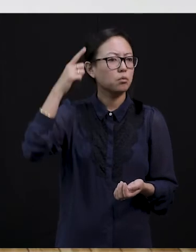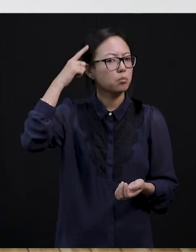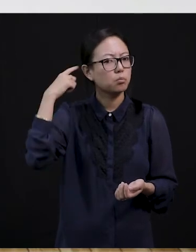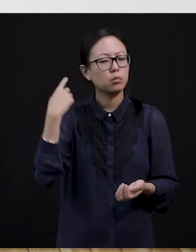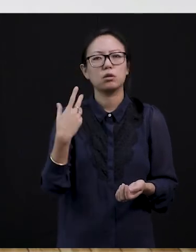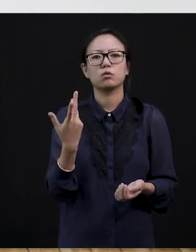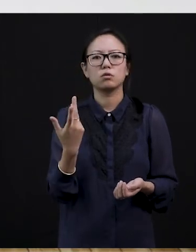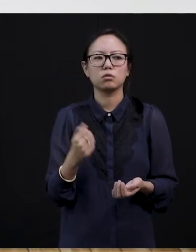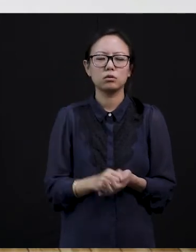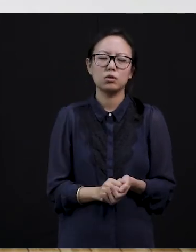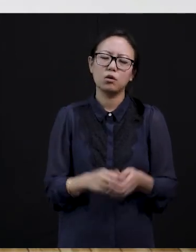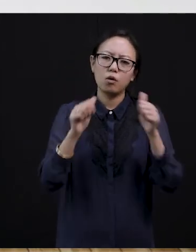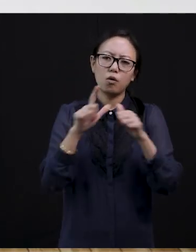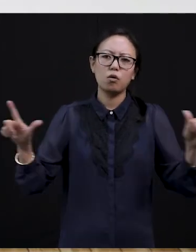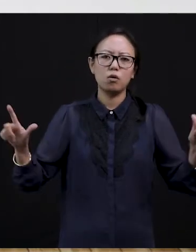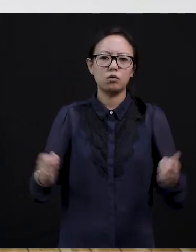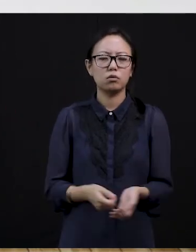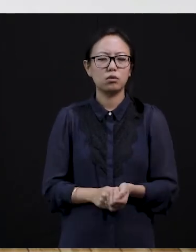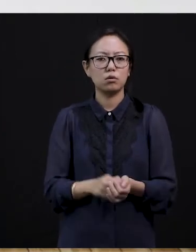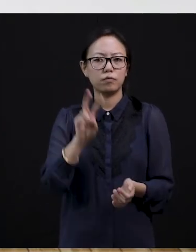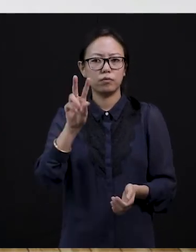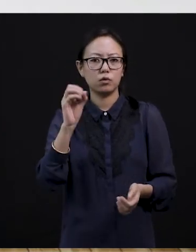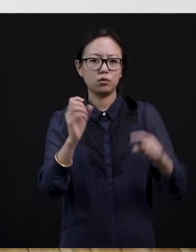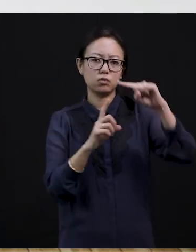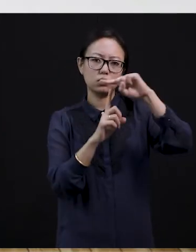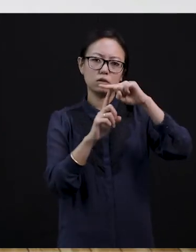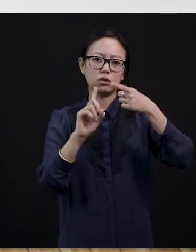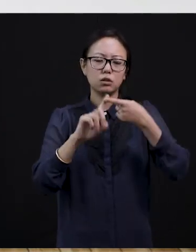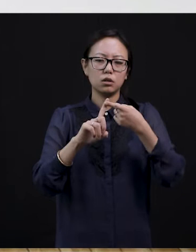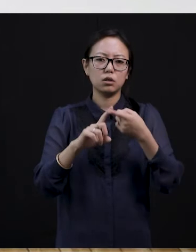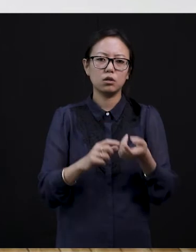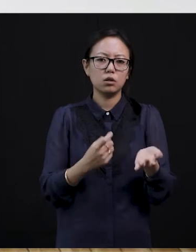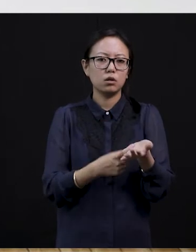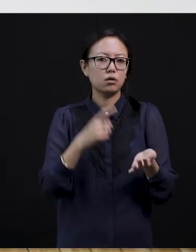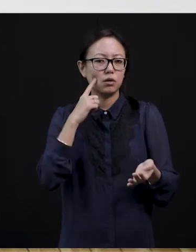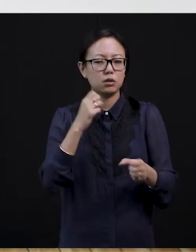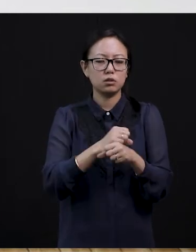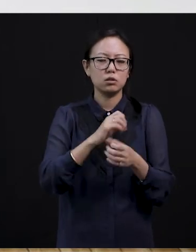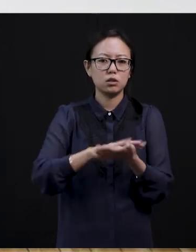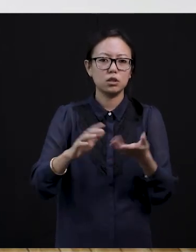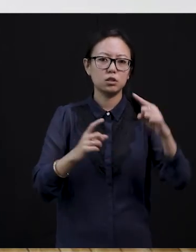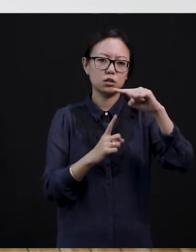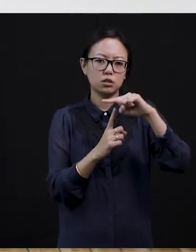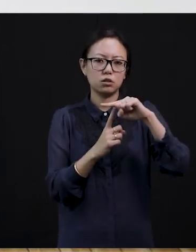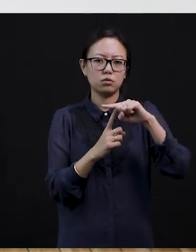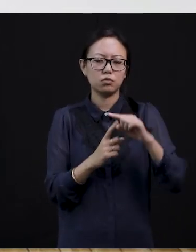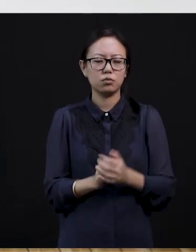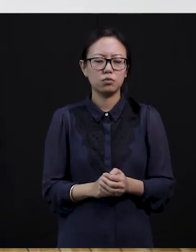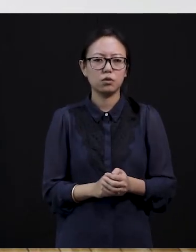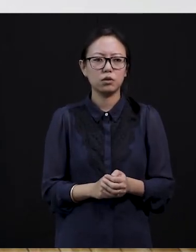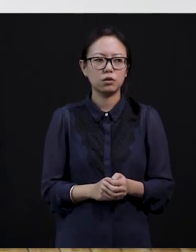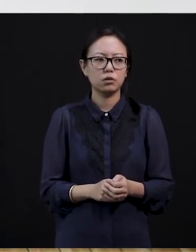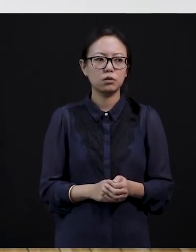when everyone gets to right, everyone participates in that democratic festival called elections, then it